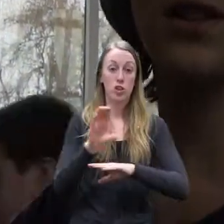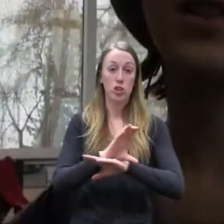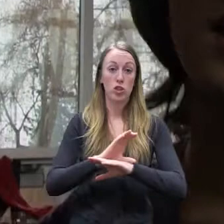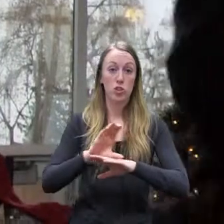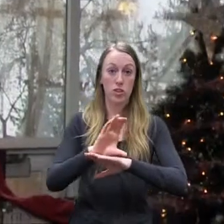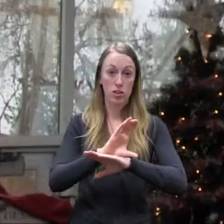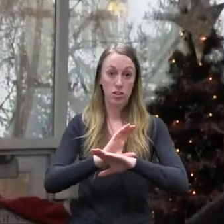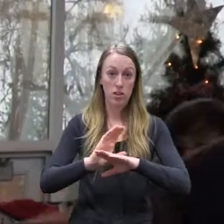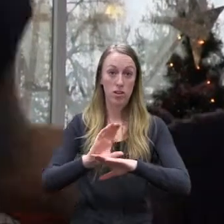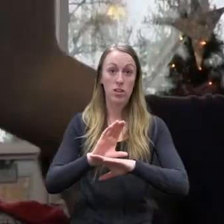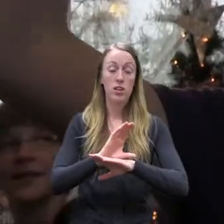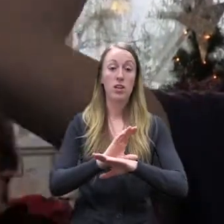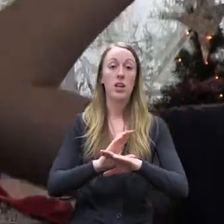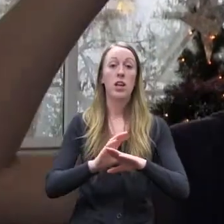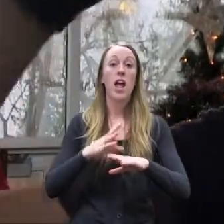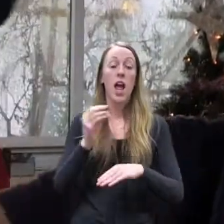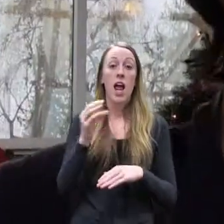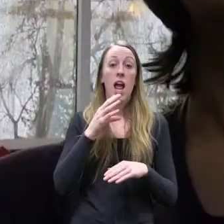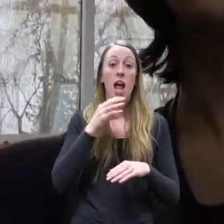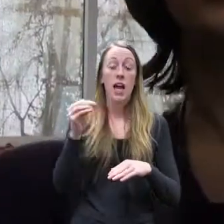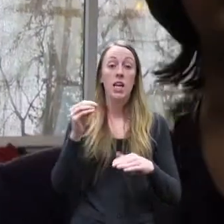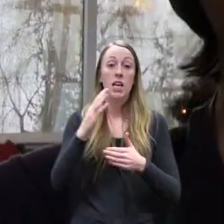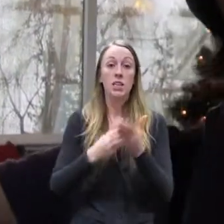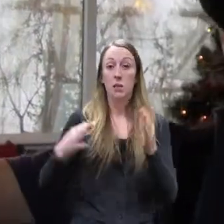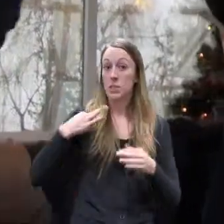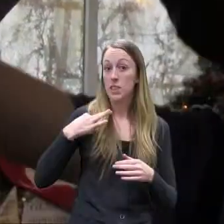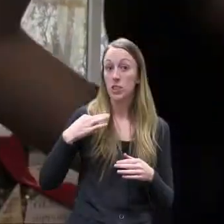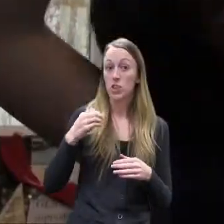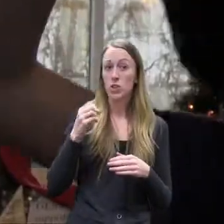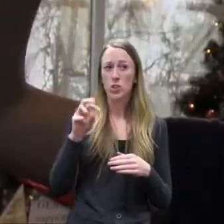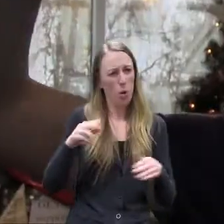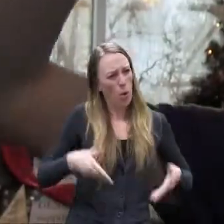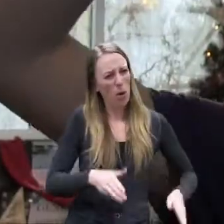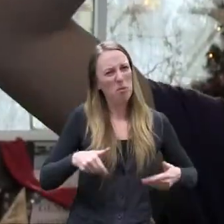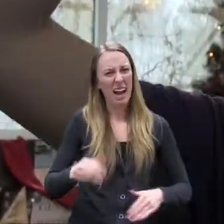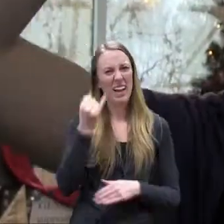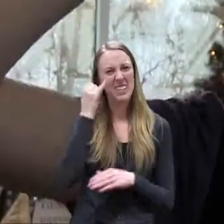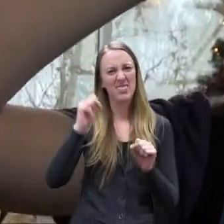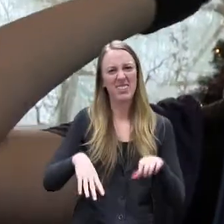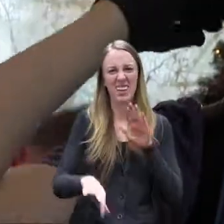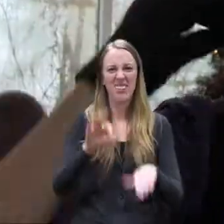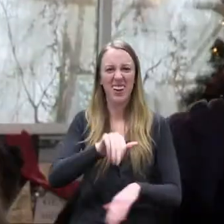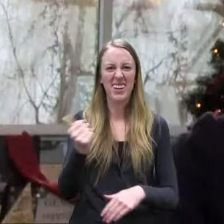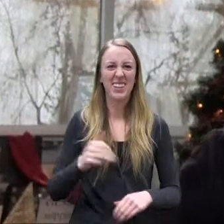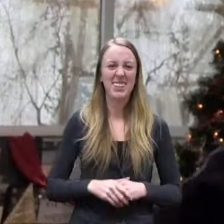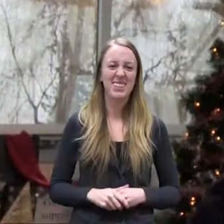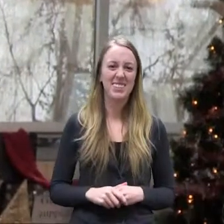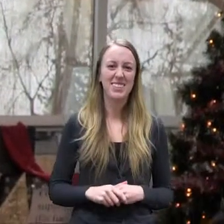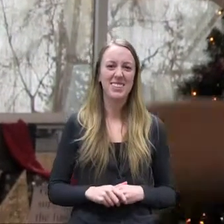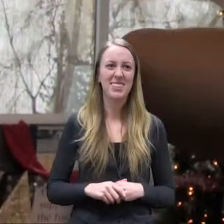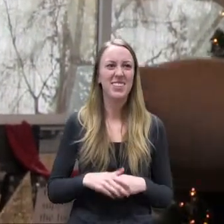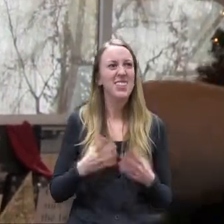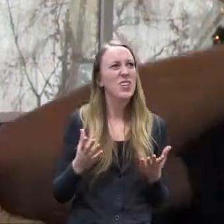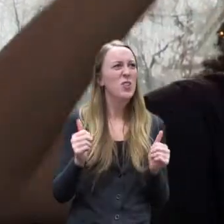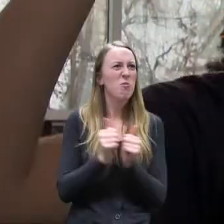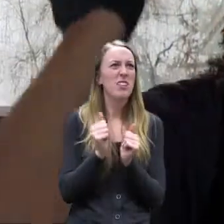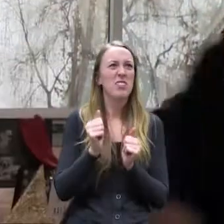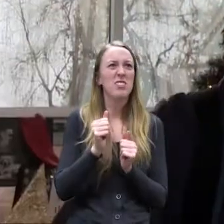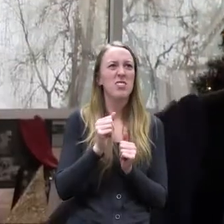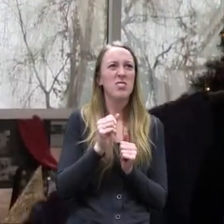of chocolates and some t-shirts or pants if you can find any. Either have